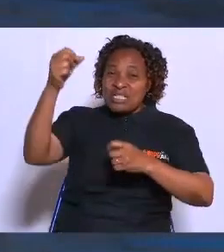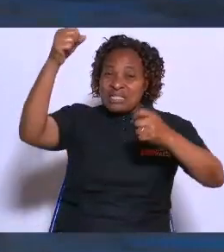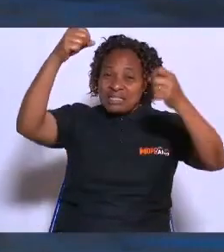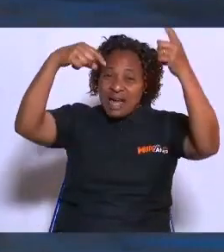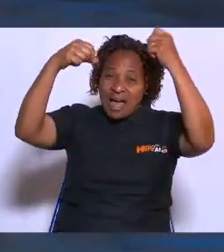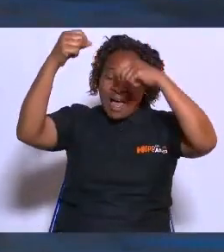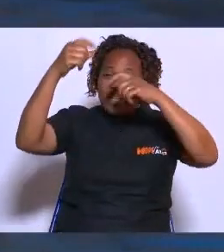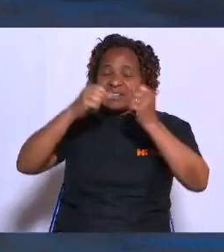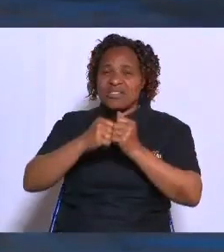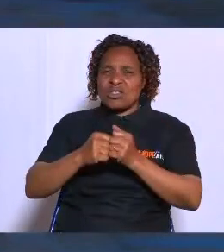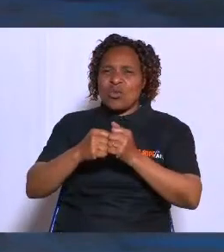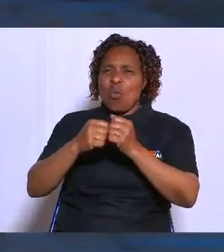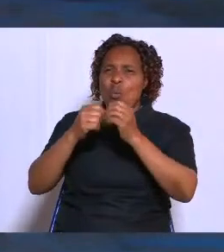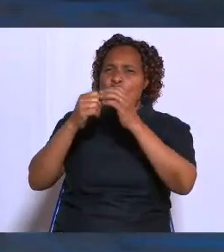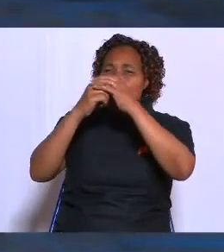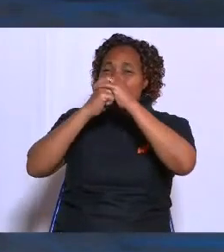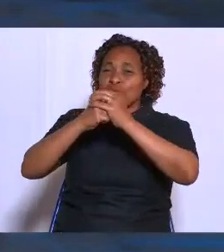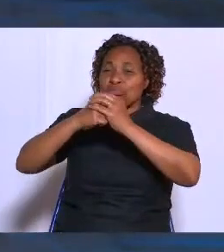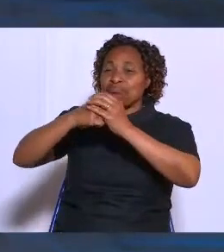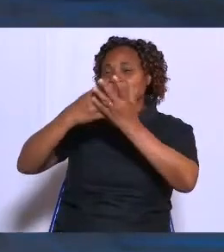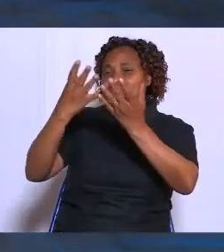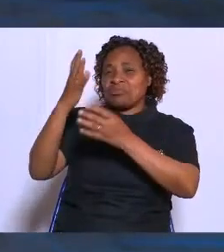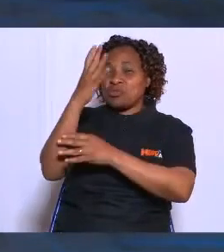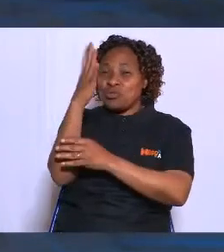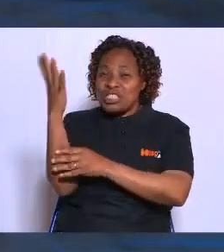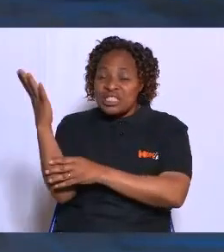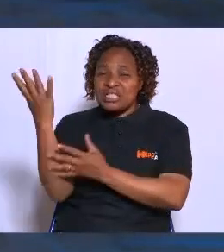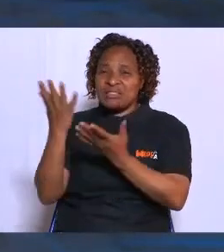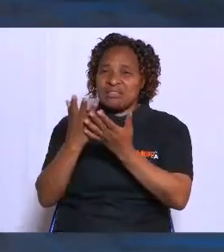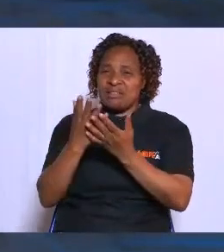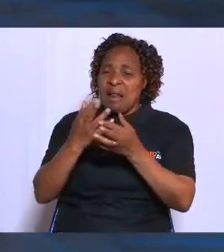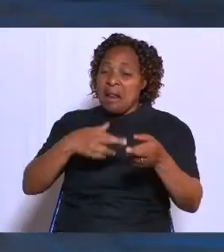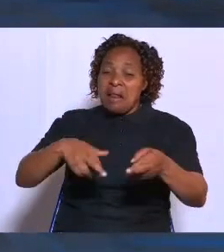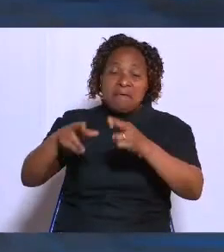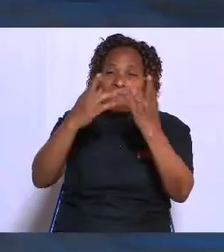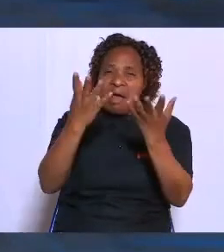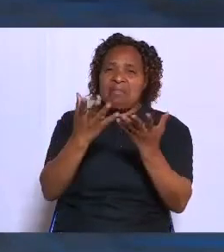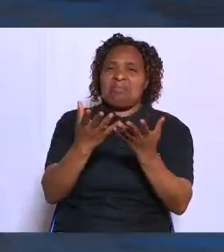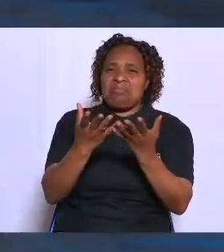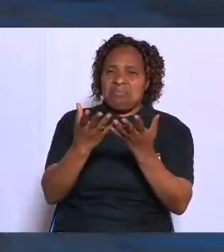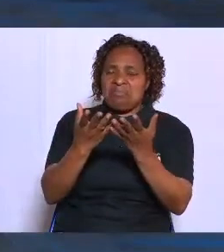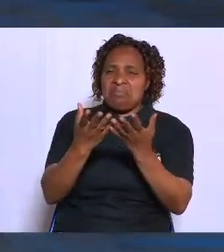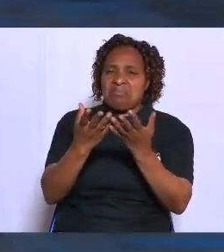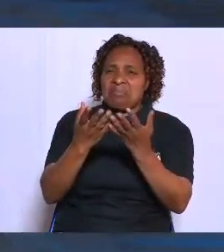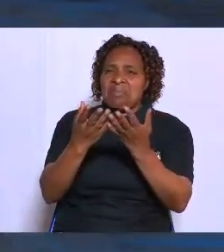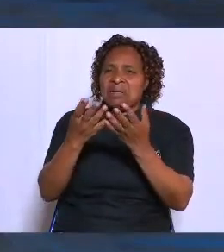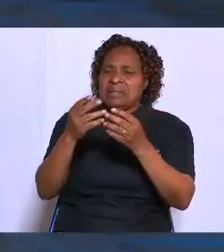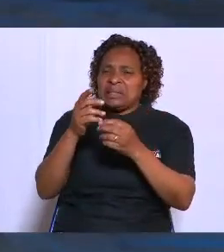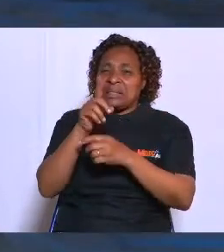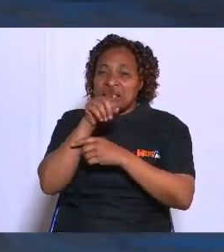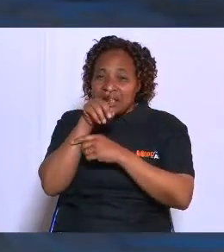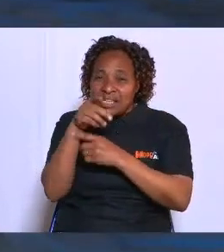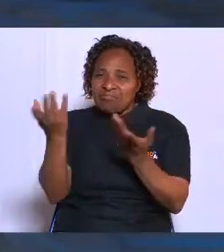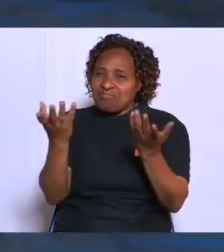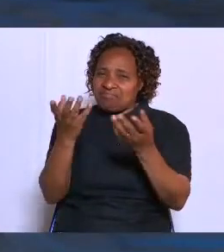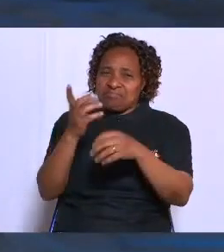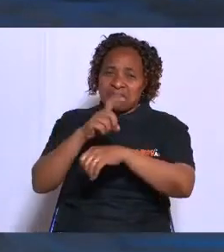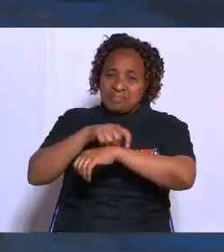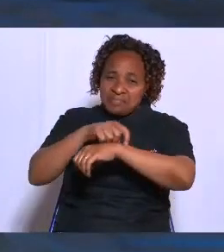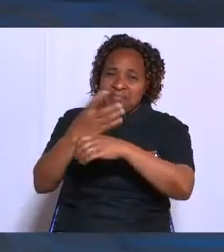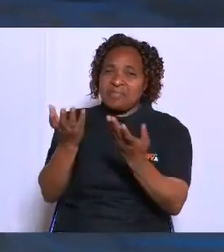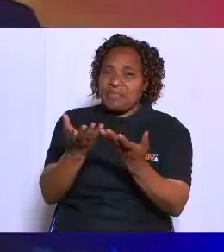they worship the tree God they worship the river god they worship the snake God